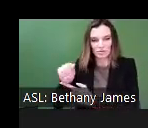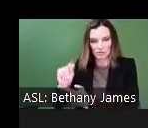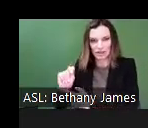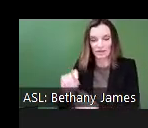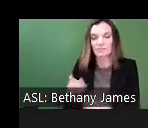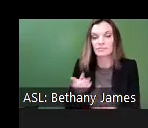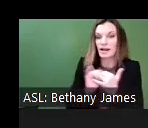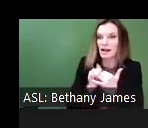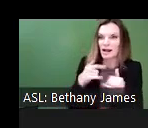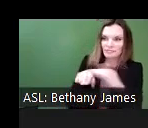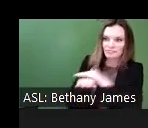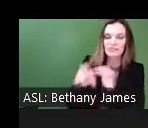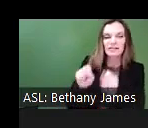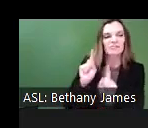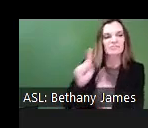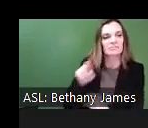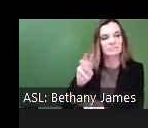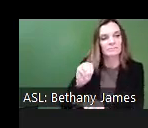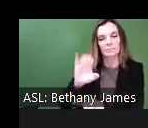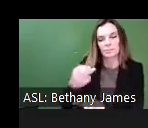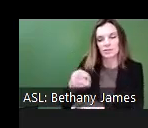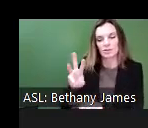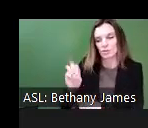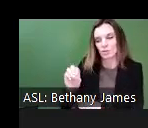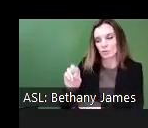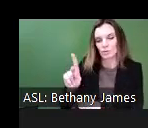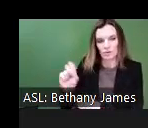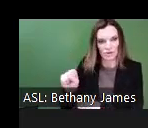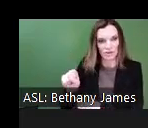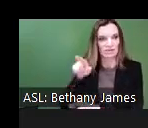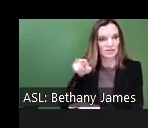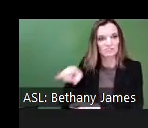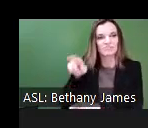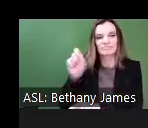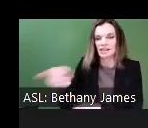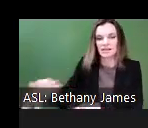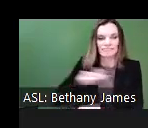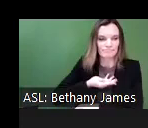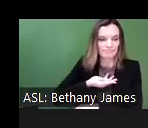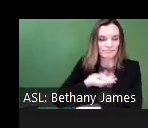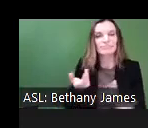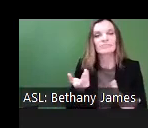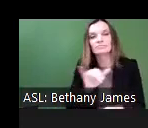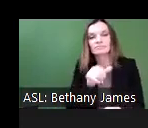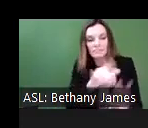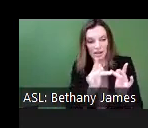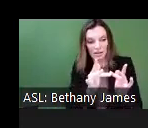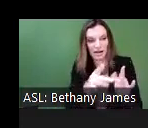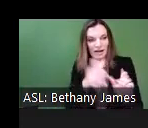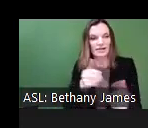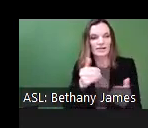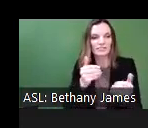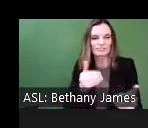and resources that will be provided to you has that address for how to access that